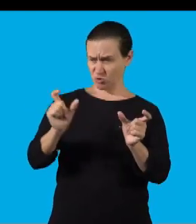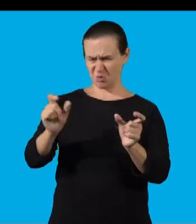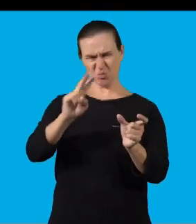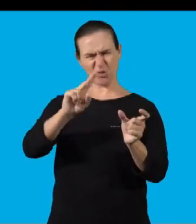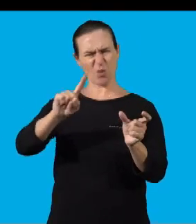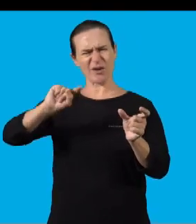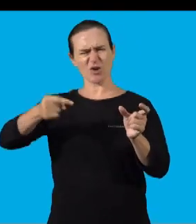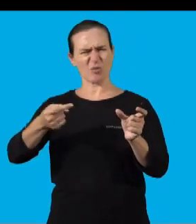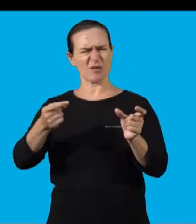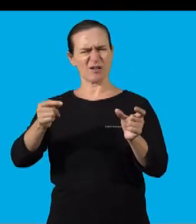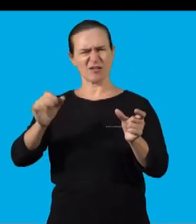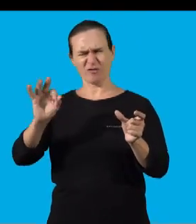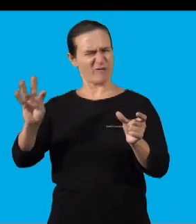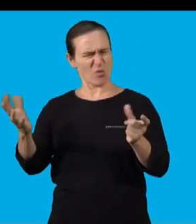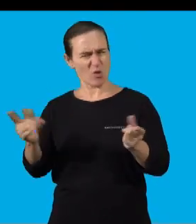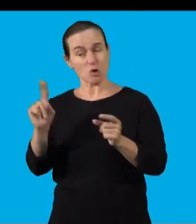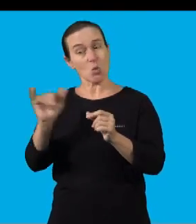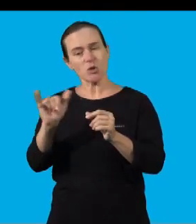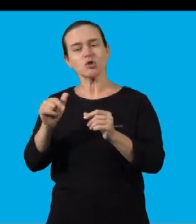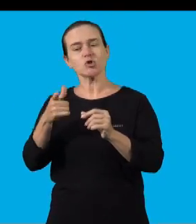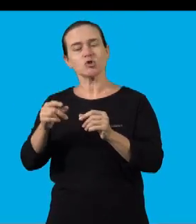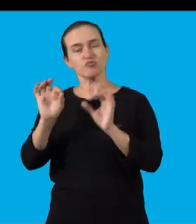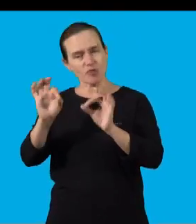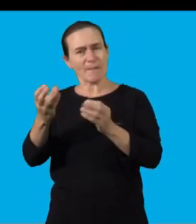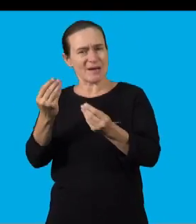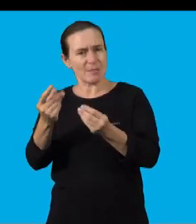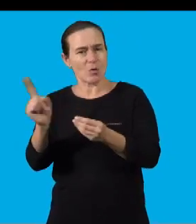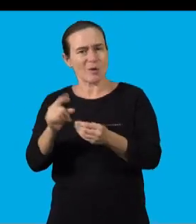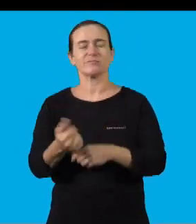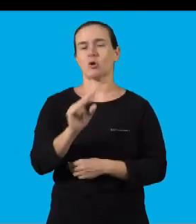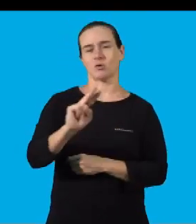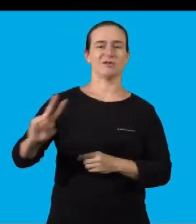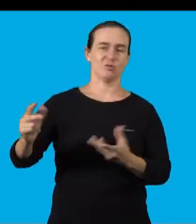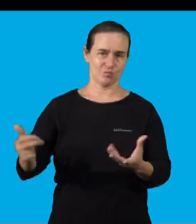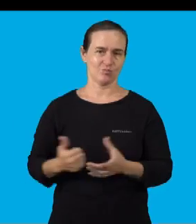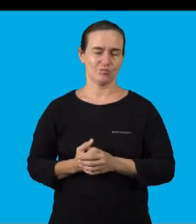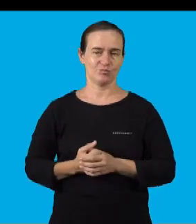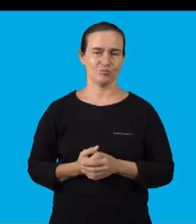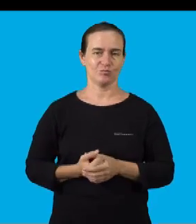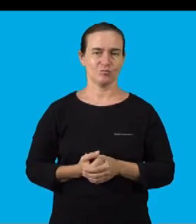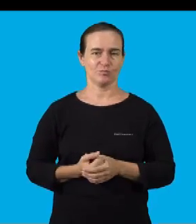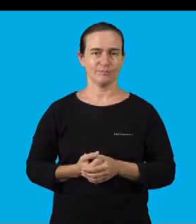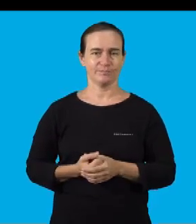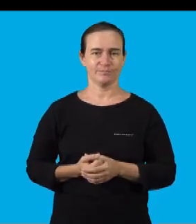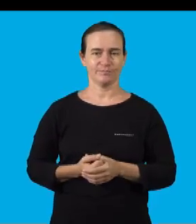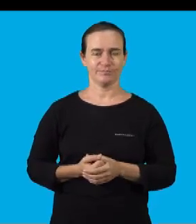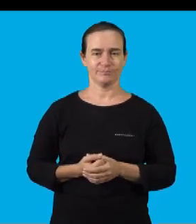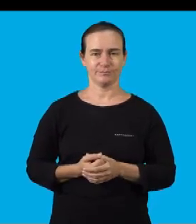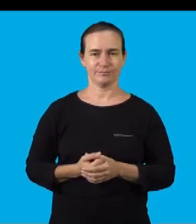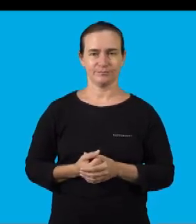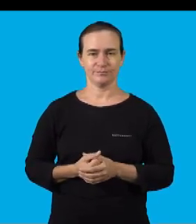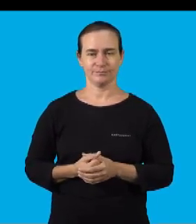whole number that is greater than 21,33 will be 22. So our answer here is